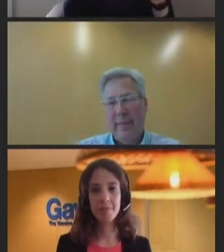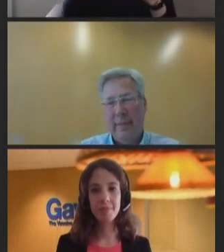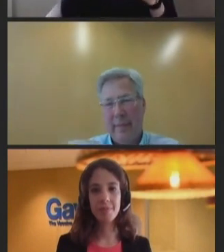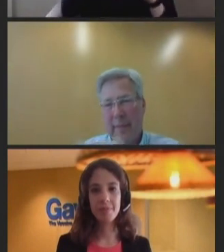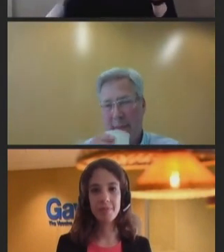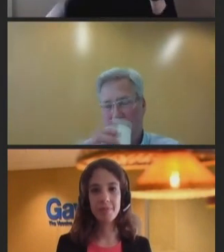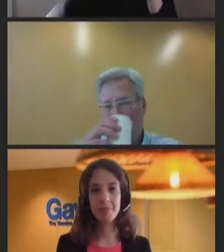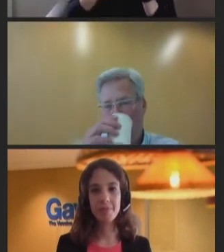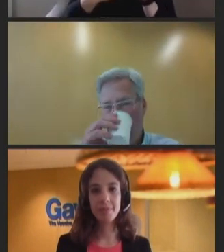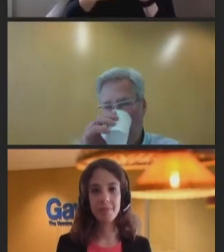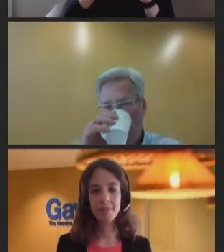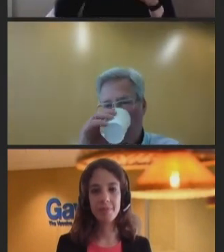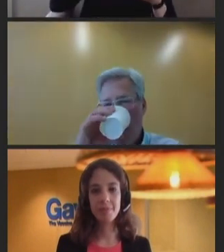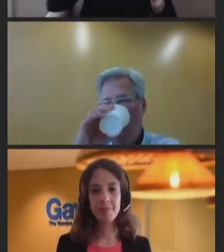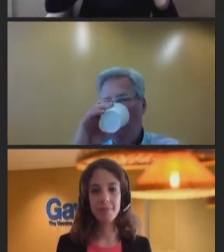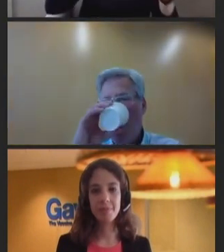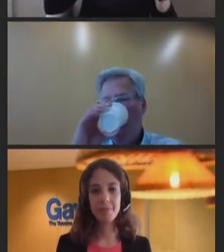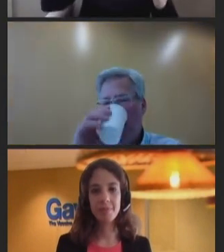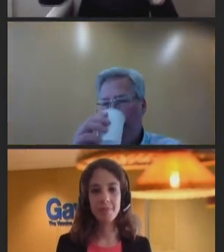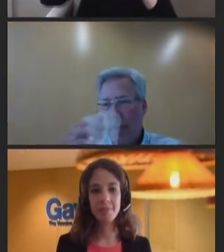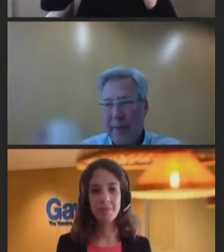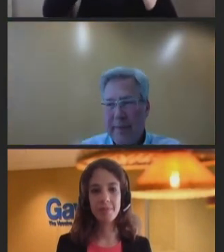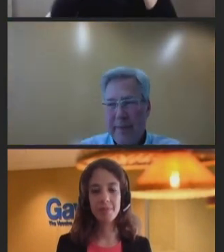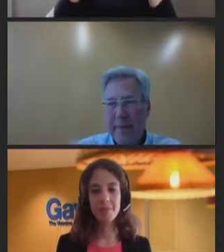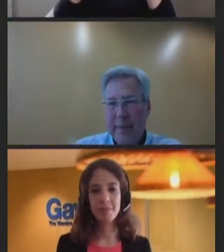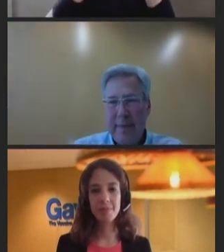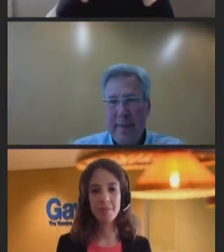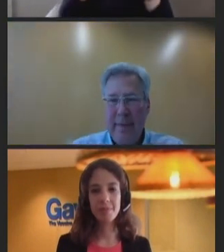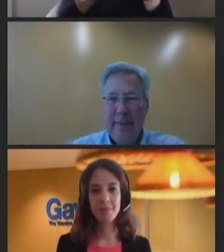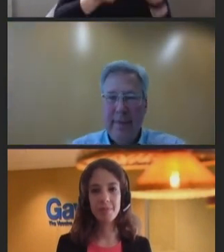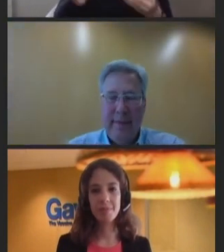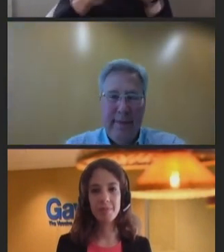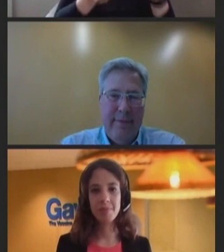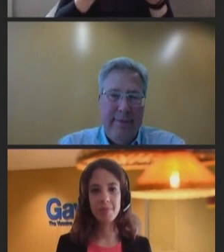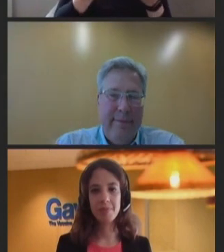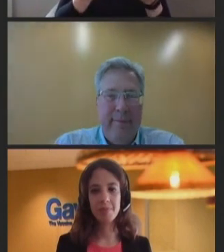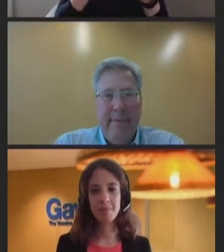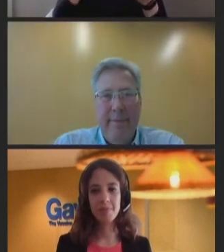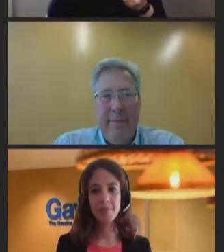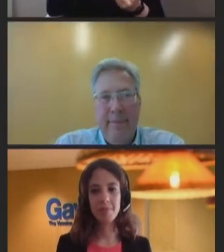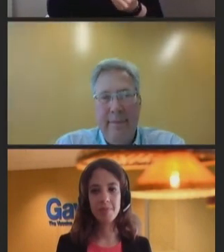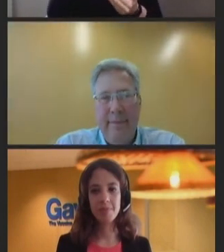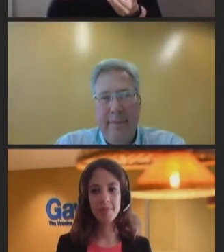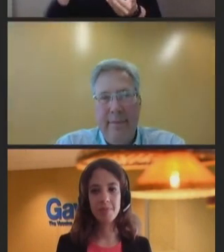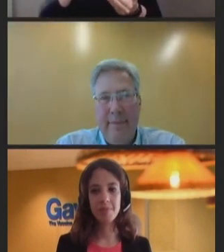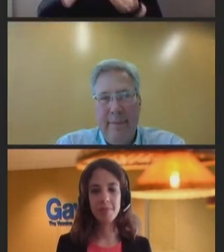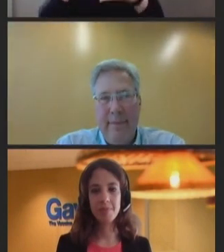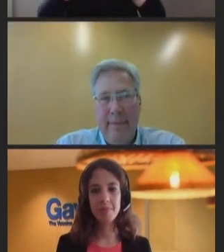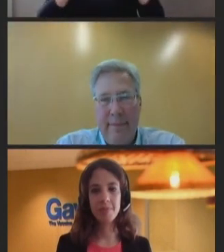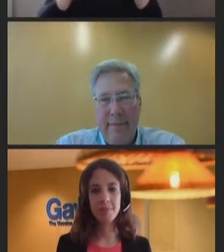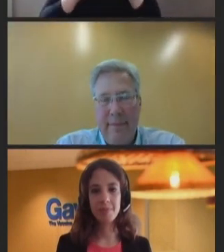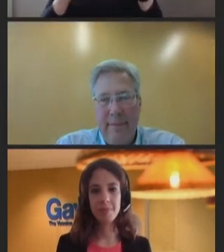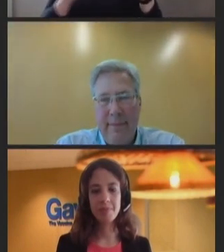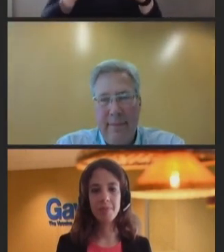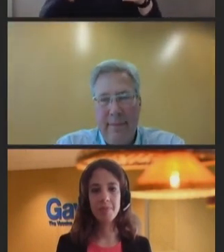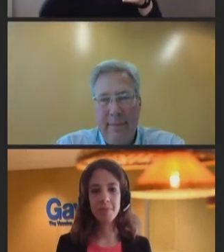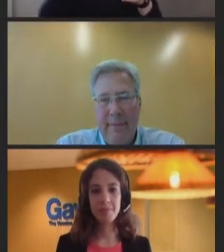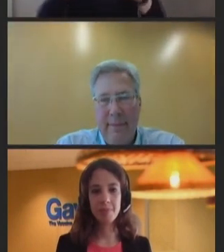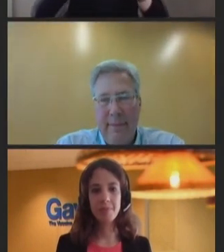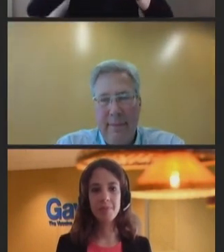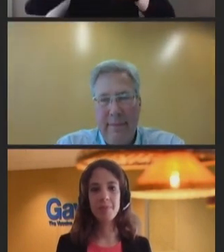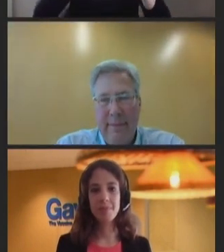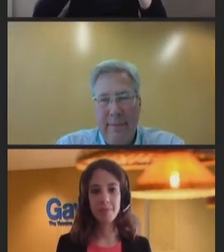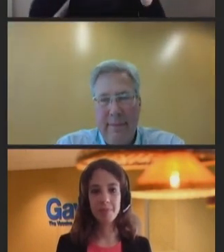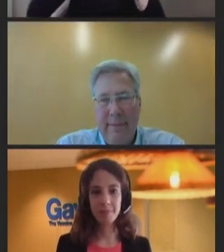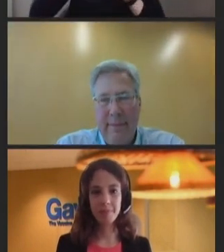the innovation and all the positive ways we can move forward, I think that our messaging is going to have to start preparing the public so